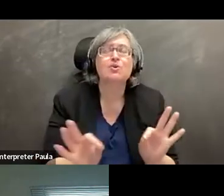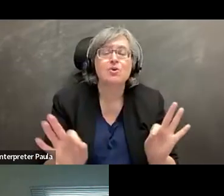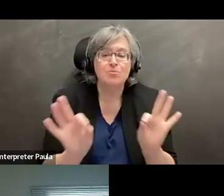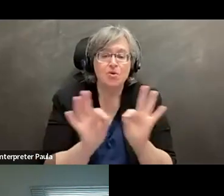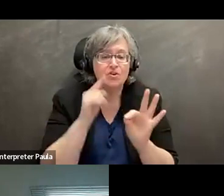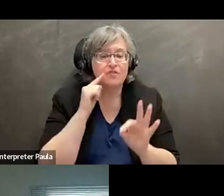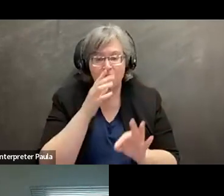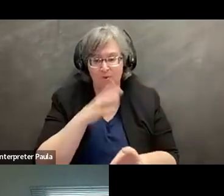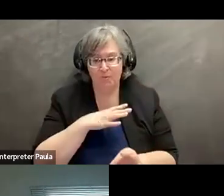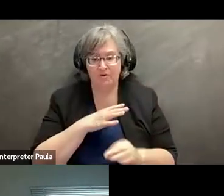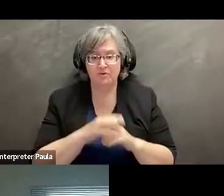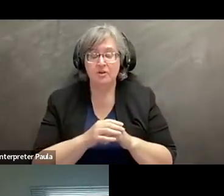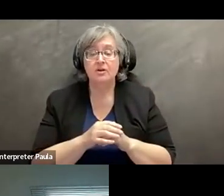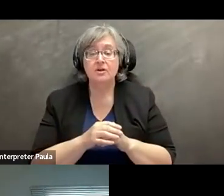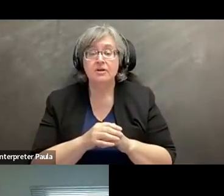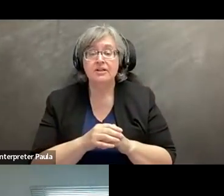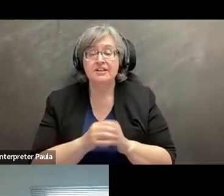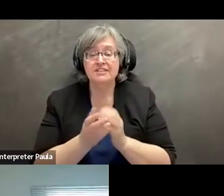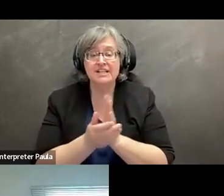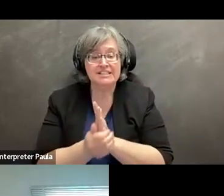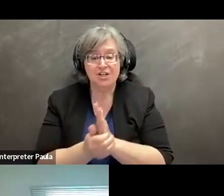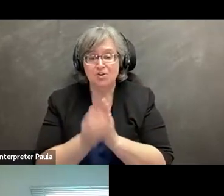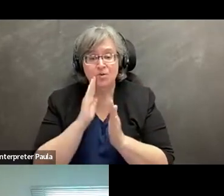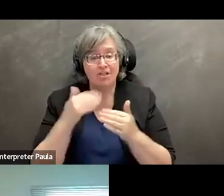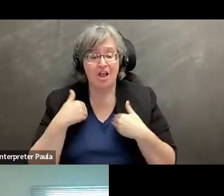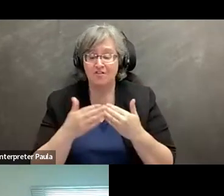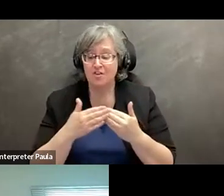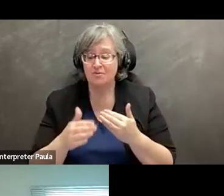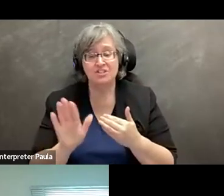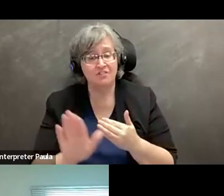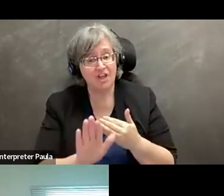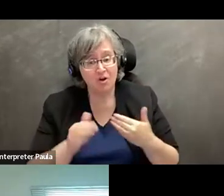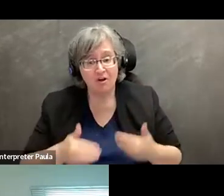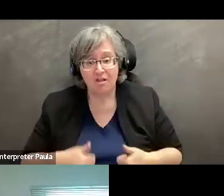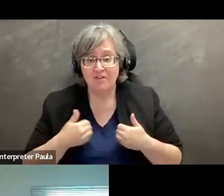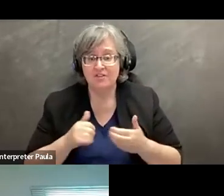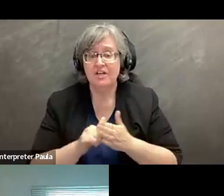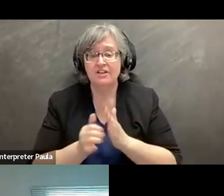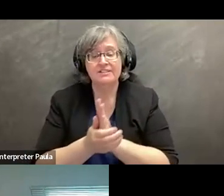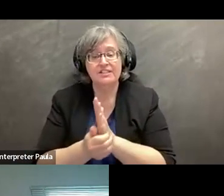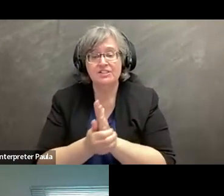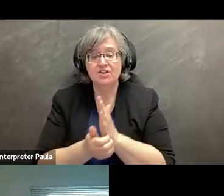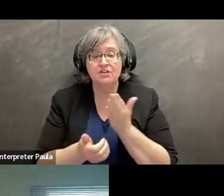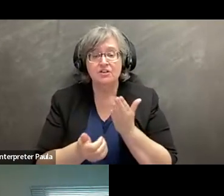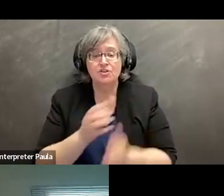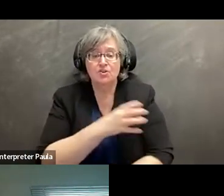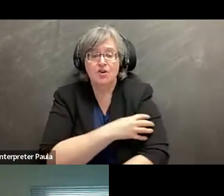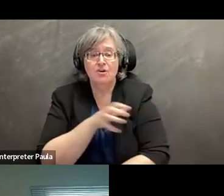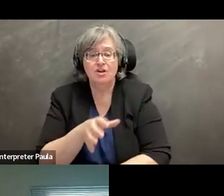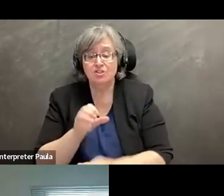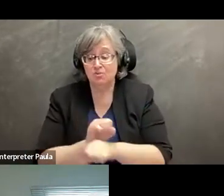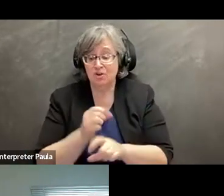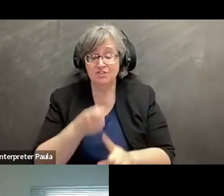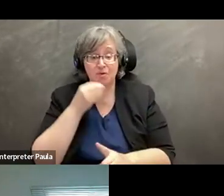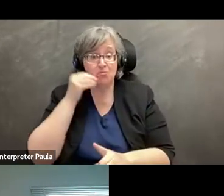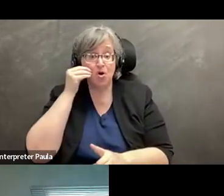And it's a skill that they will have for the rest of their lives. This is a skill that even empowers them to work from their homes.